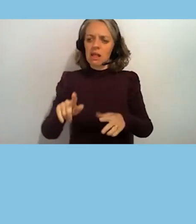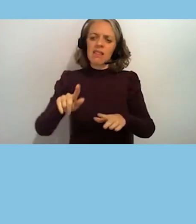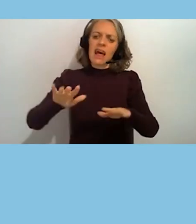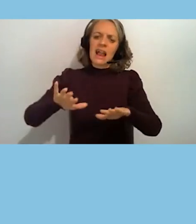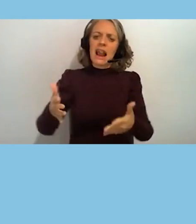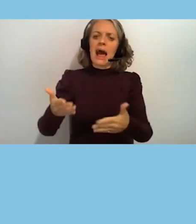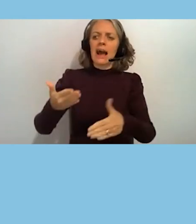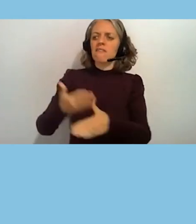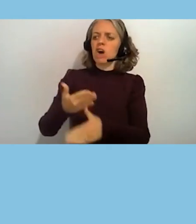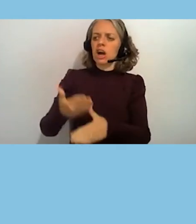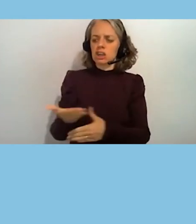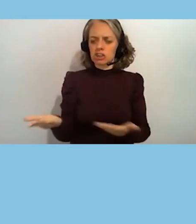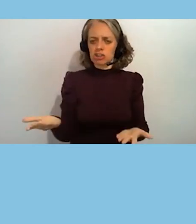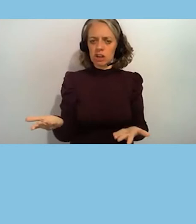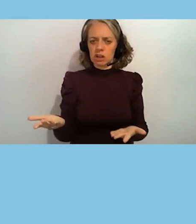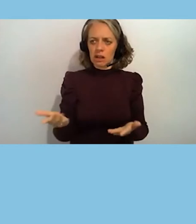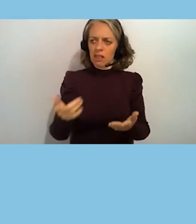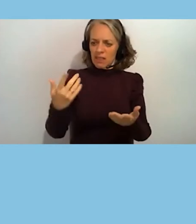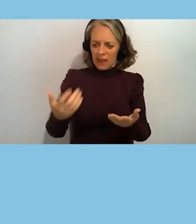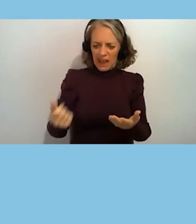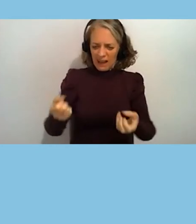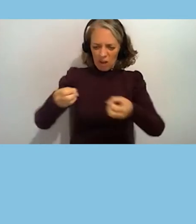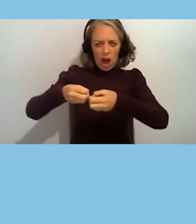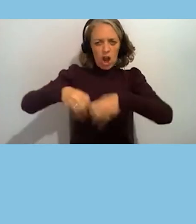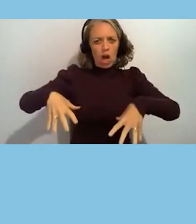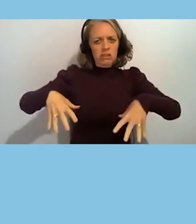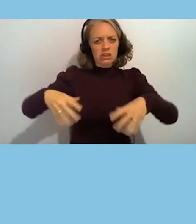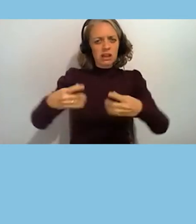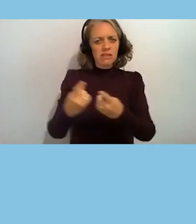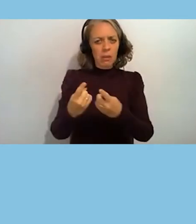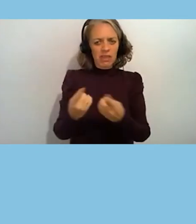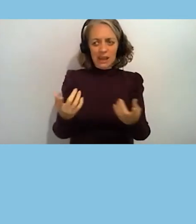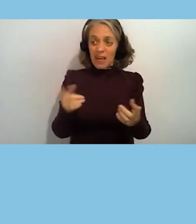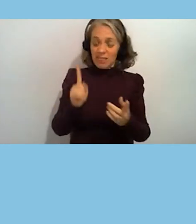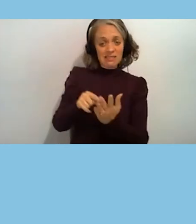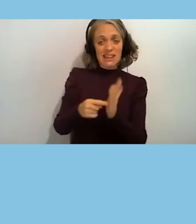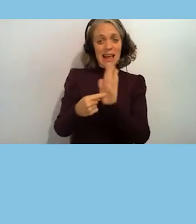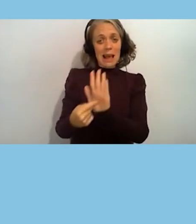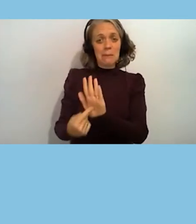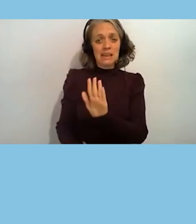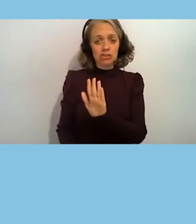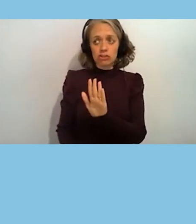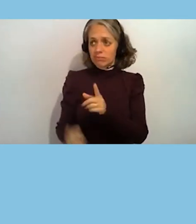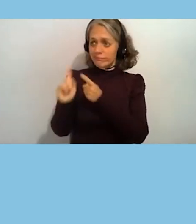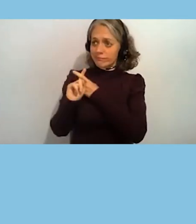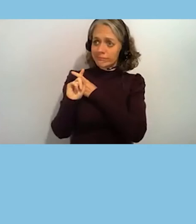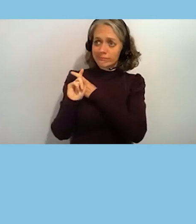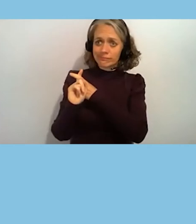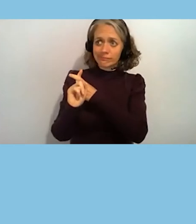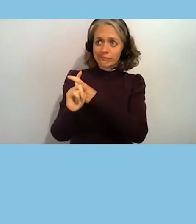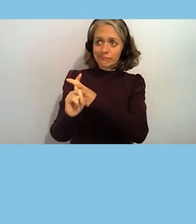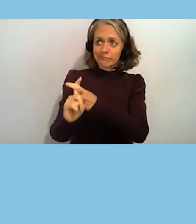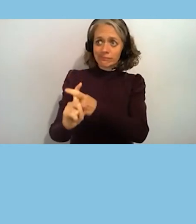a person who has a loss of fit. This is an image, unmoved,